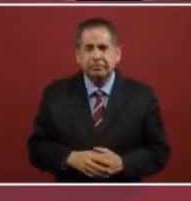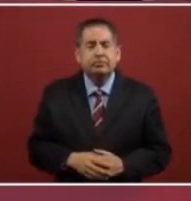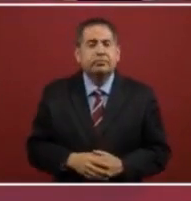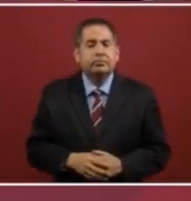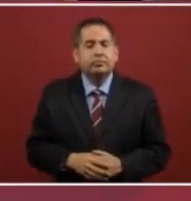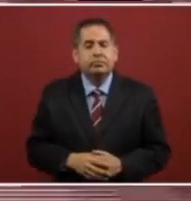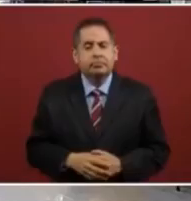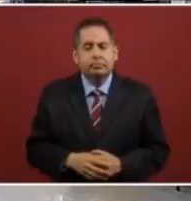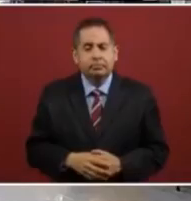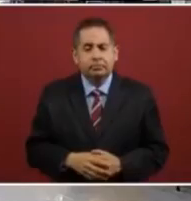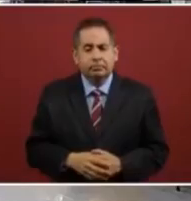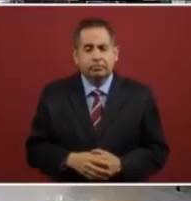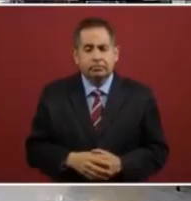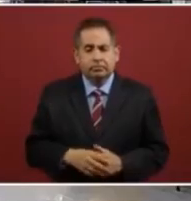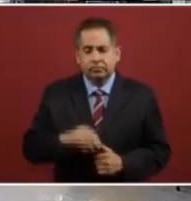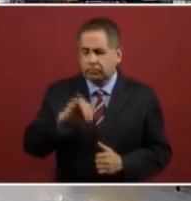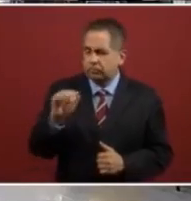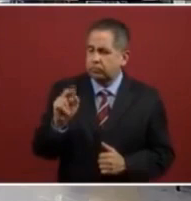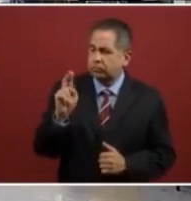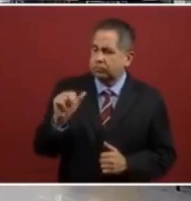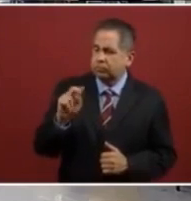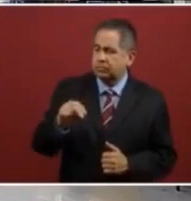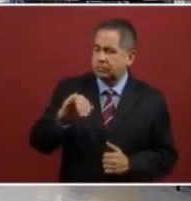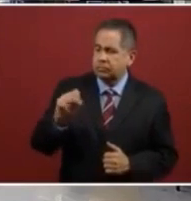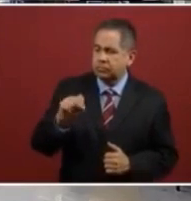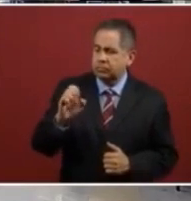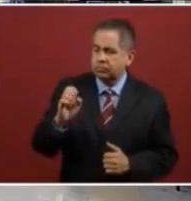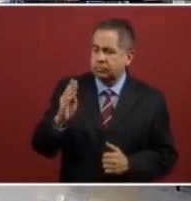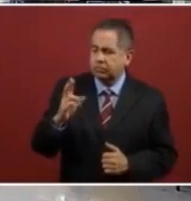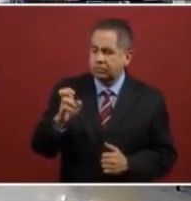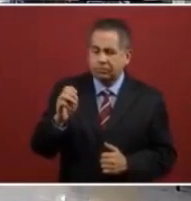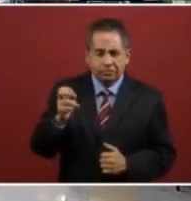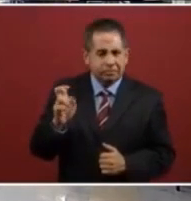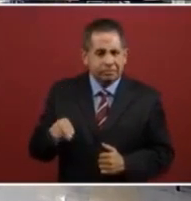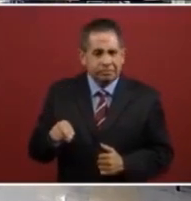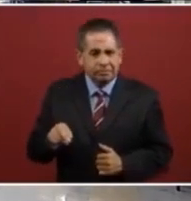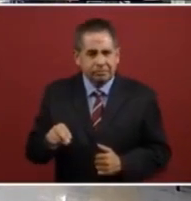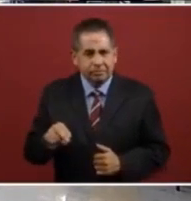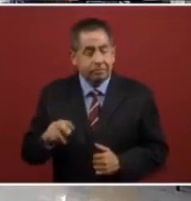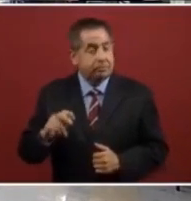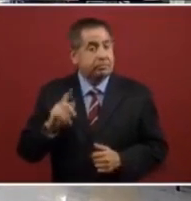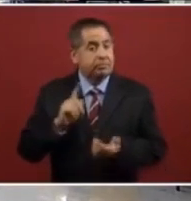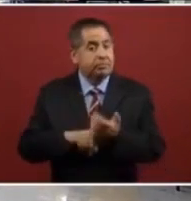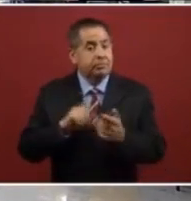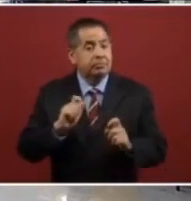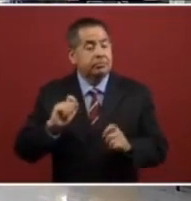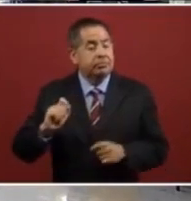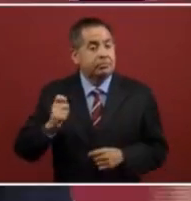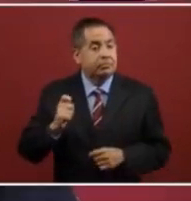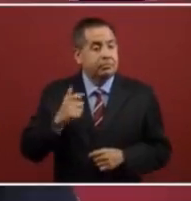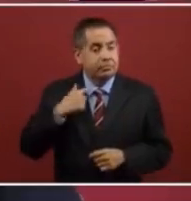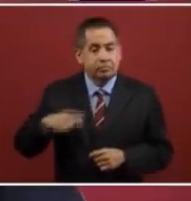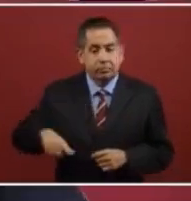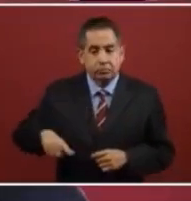recently. Juan José Bremer, Yeah, Juan Jose Bremer en el gobierno del in the government finado López Portillo.